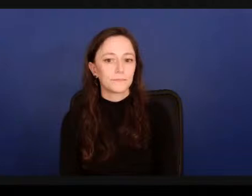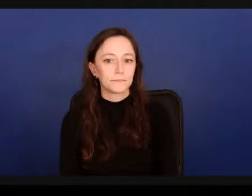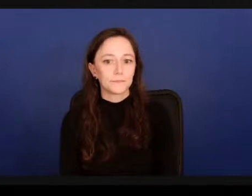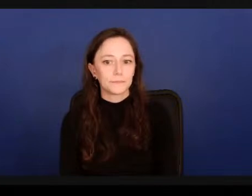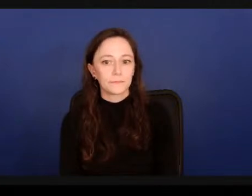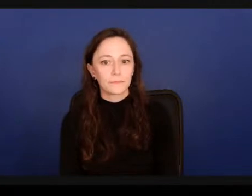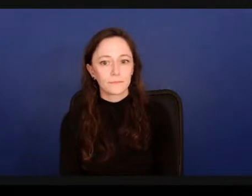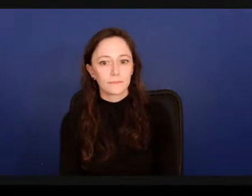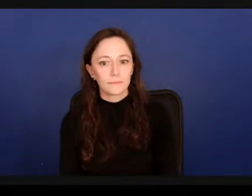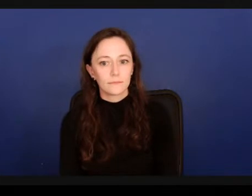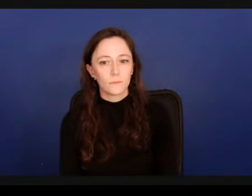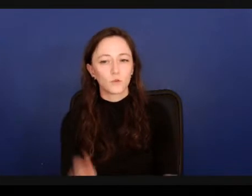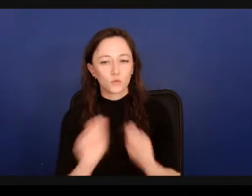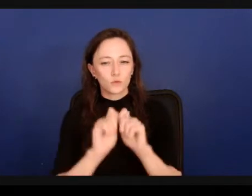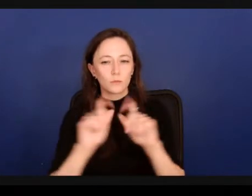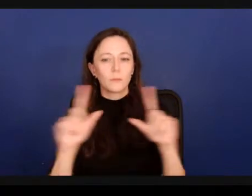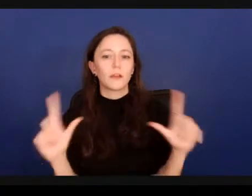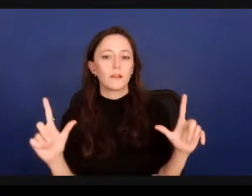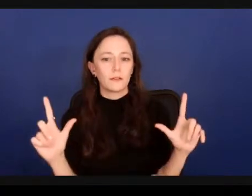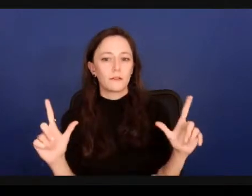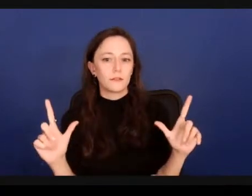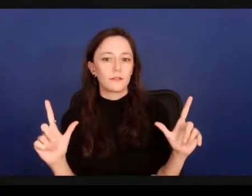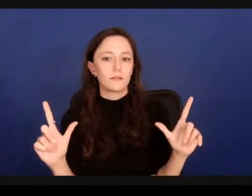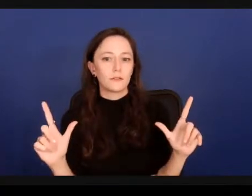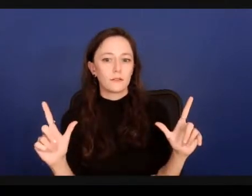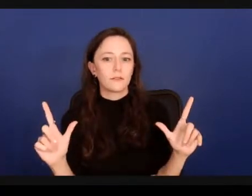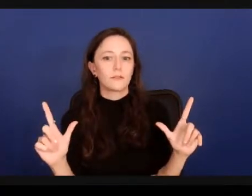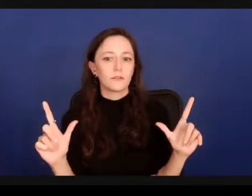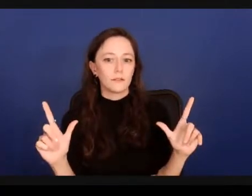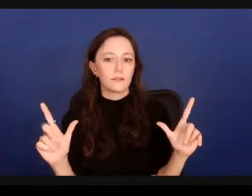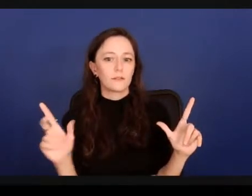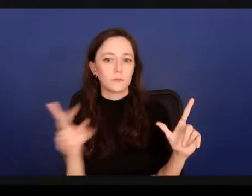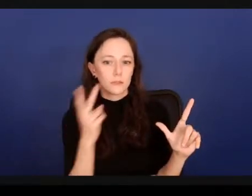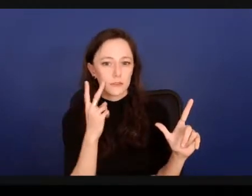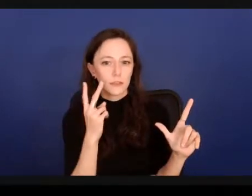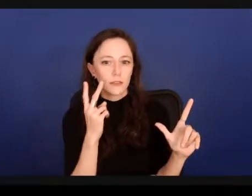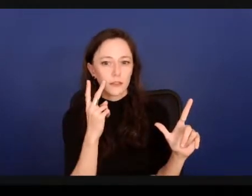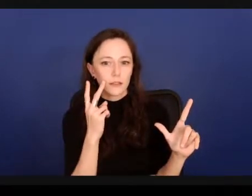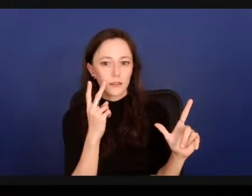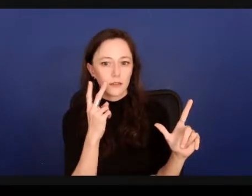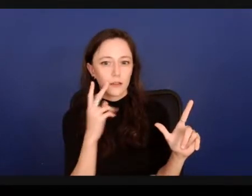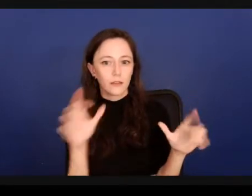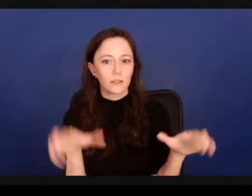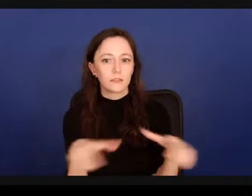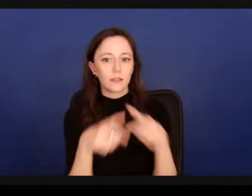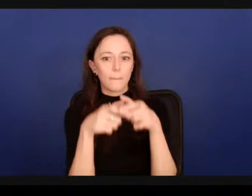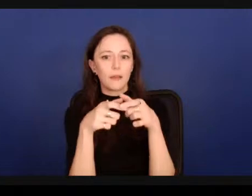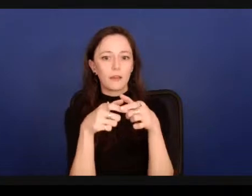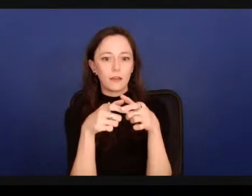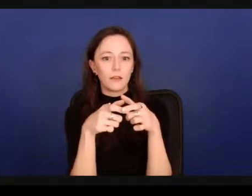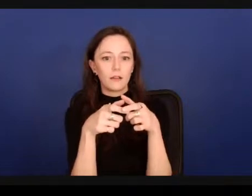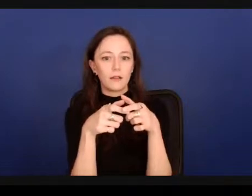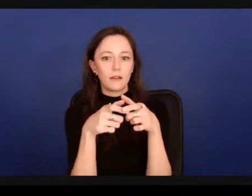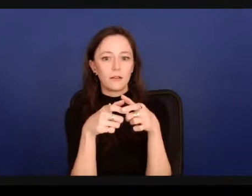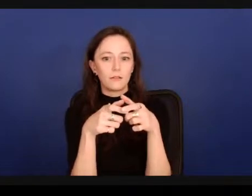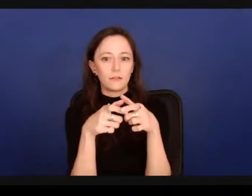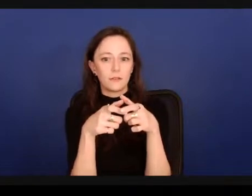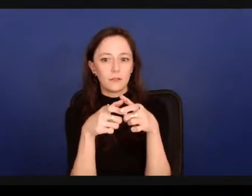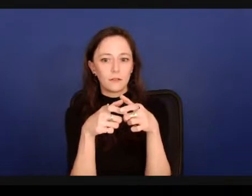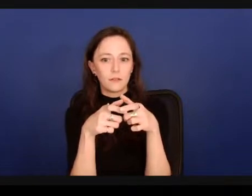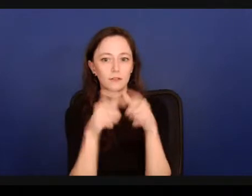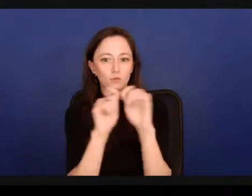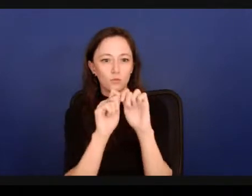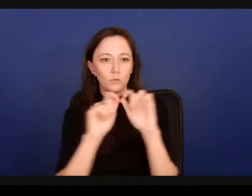let's zoom it in to, let's see, that's the summit. There we go, zoom it into Mauna Iki area.